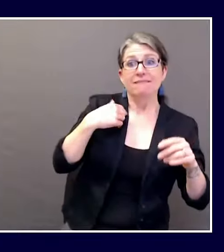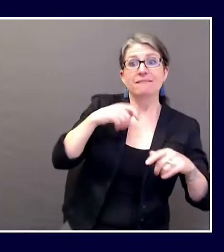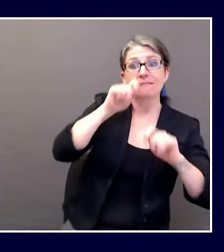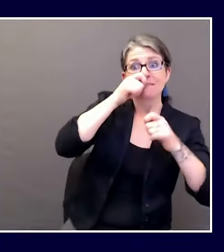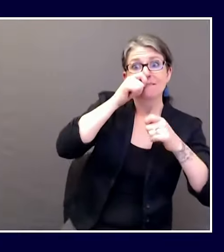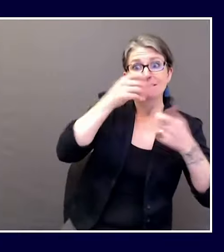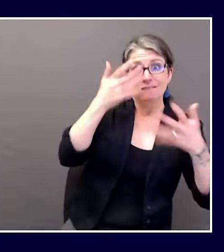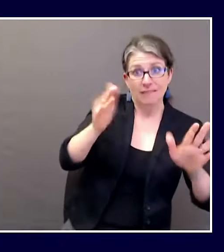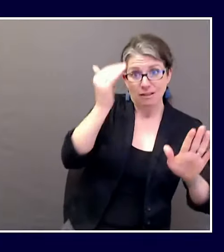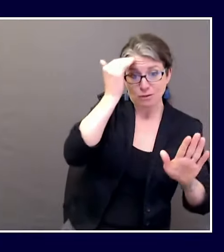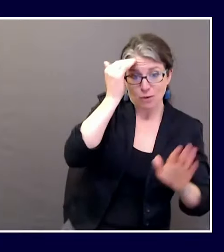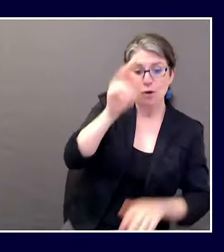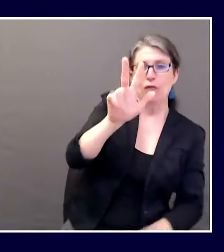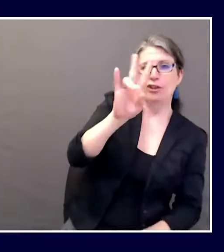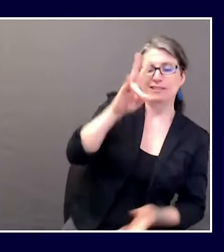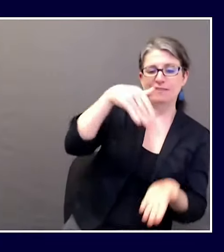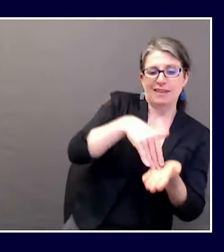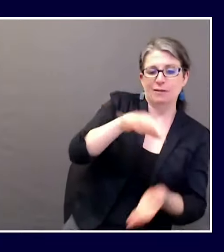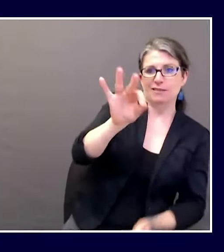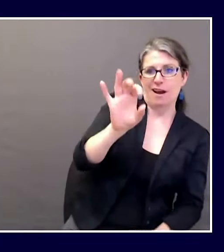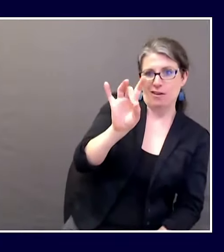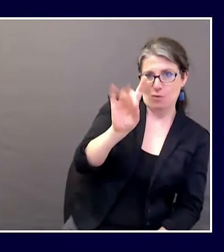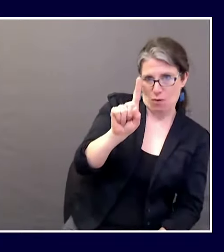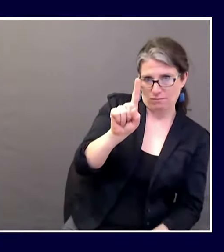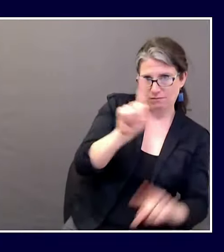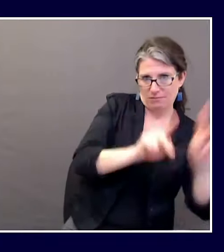37,981 are confirmed cases and